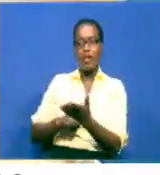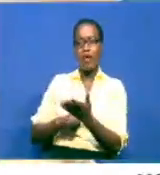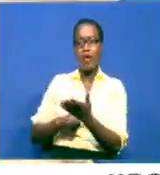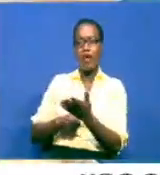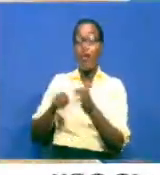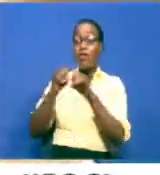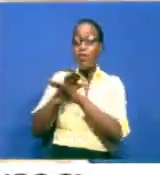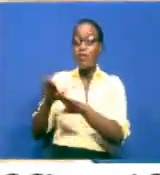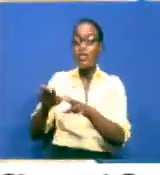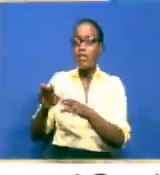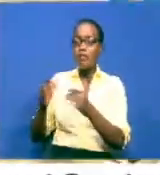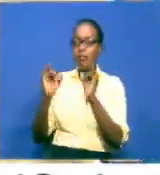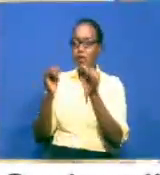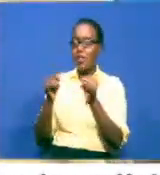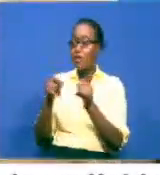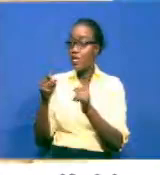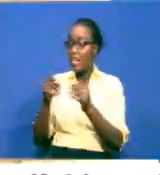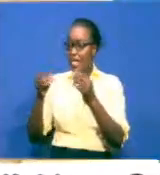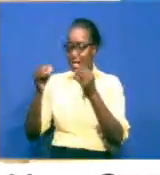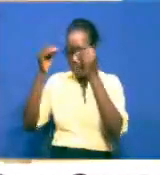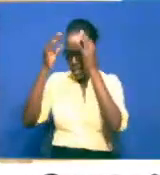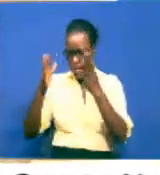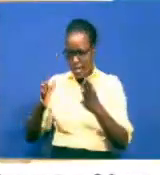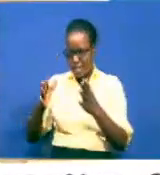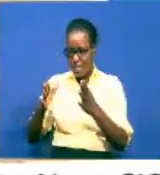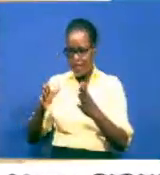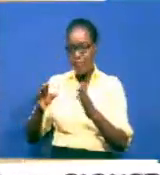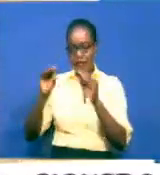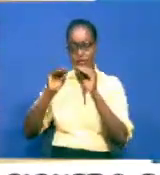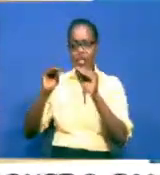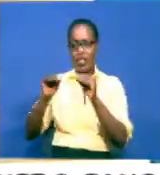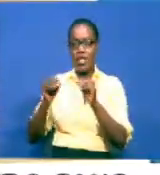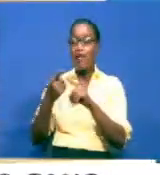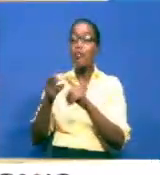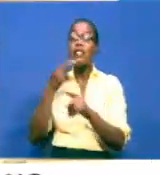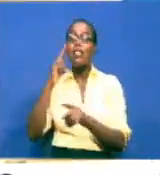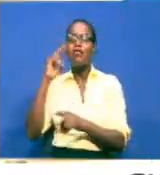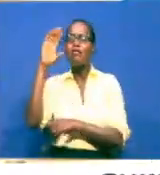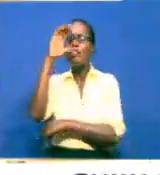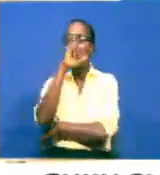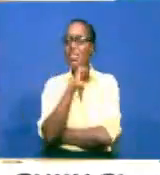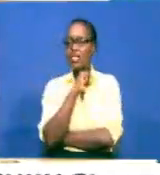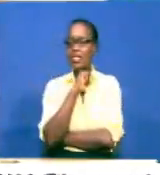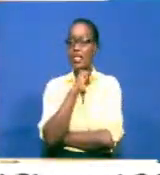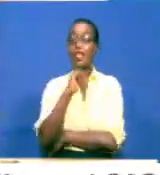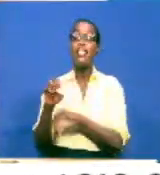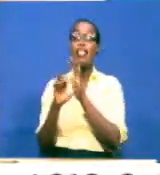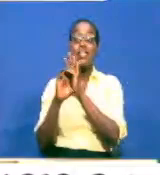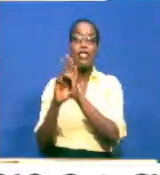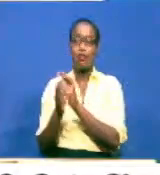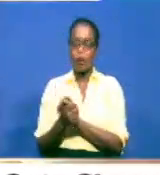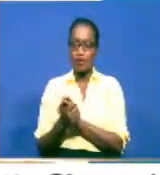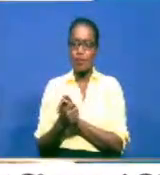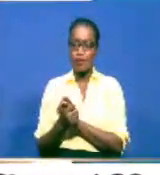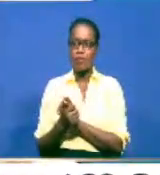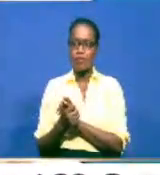mainstream media, you'll see learners being taught. Yes. But when it comes to the deaf, they're missing out. Because I want to give an example of, Dennis,